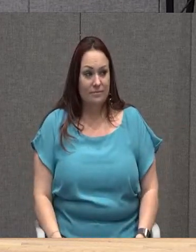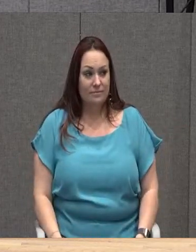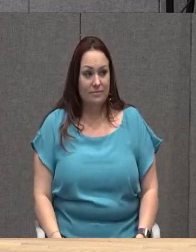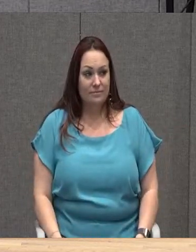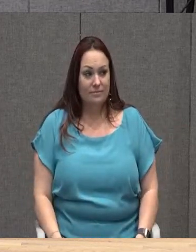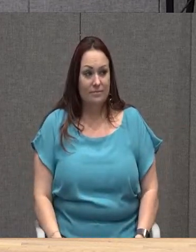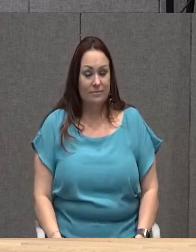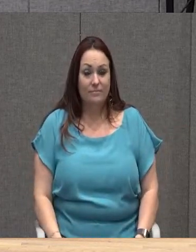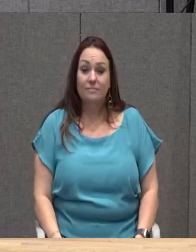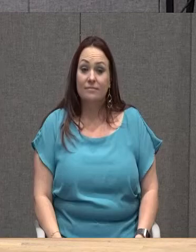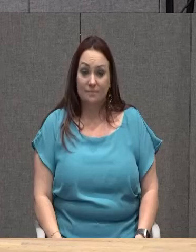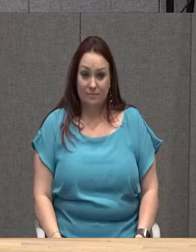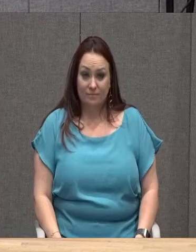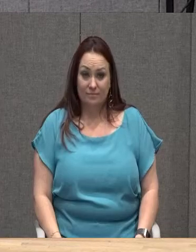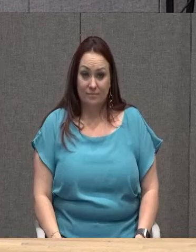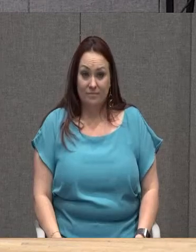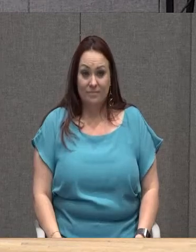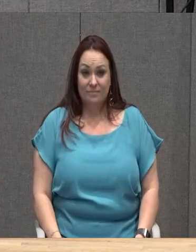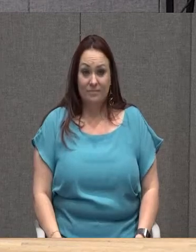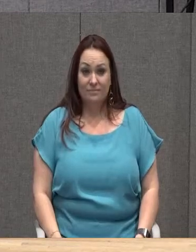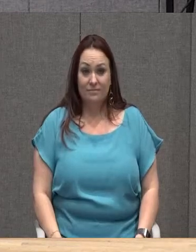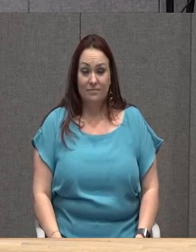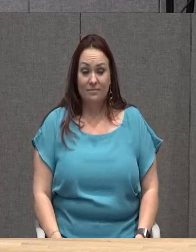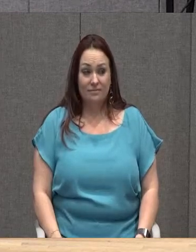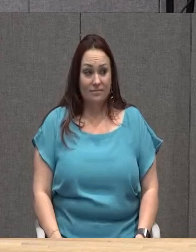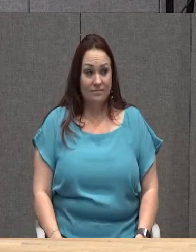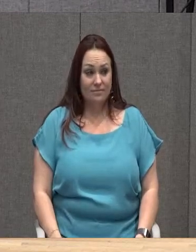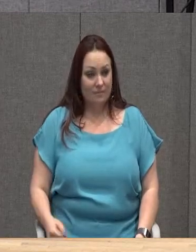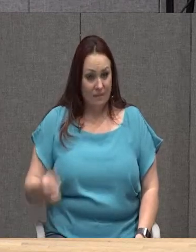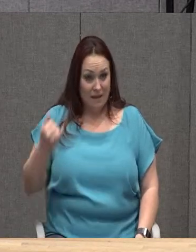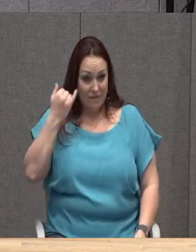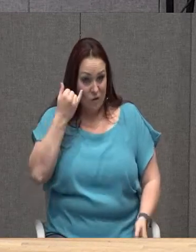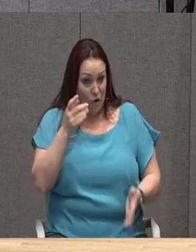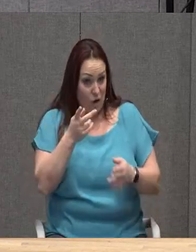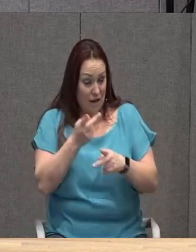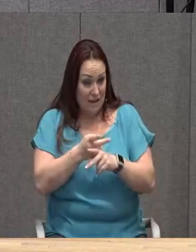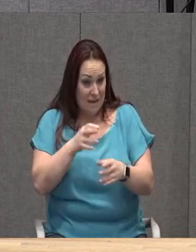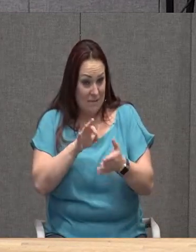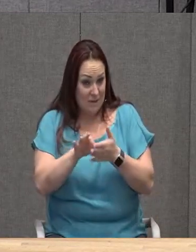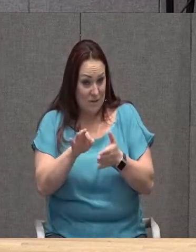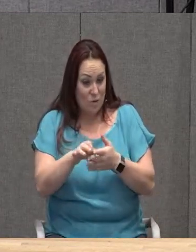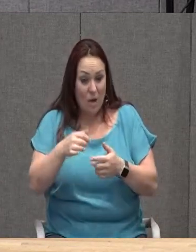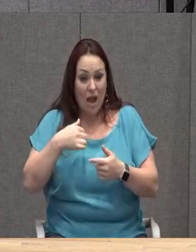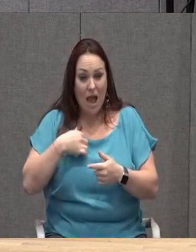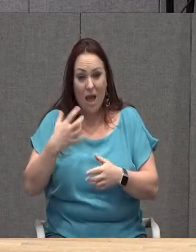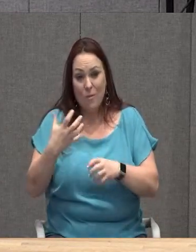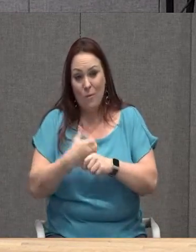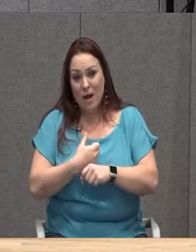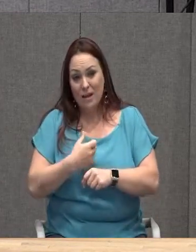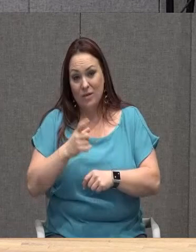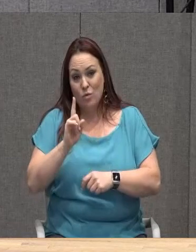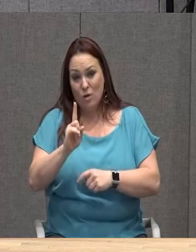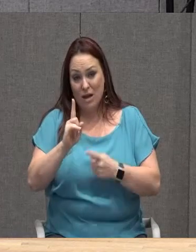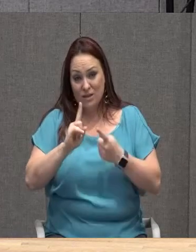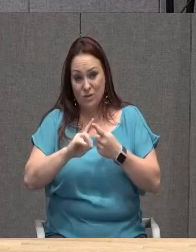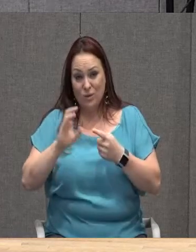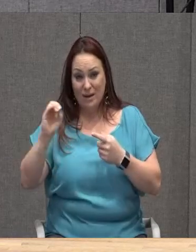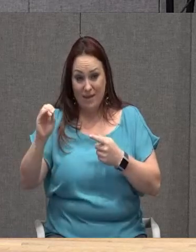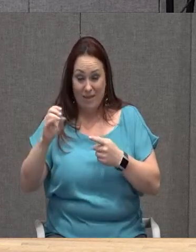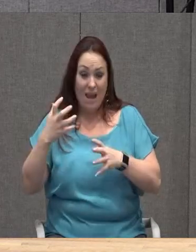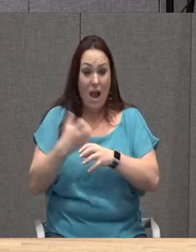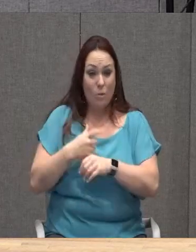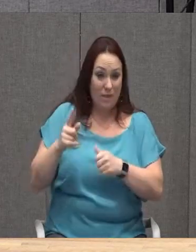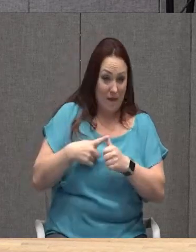All right, so if you're keeping score at home, I'm up 1-0 because I won our first challenge.